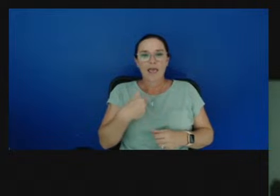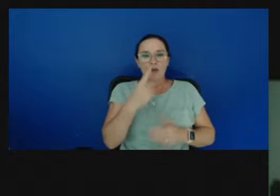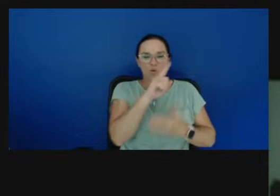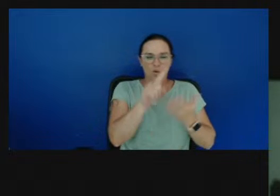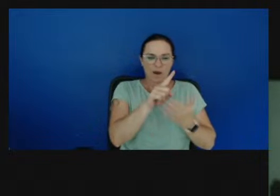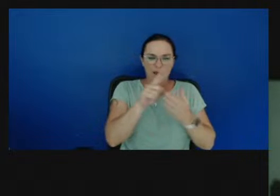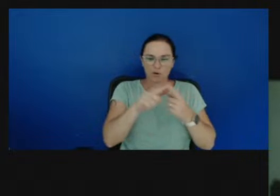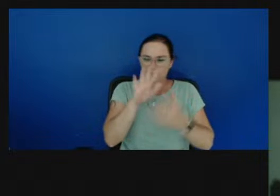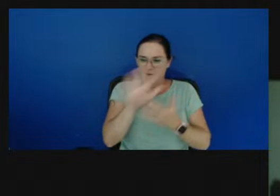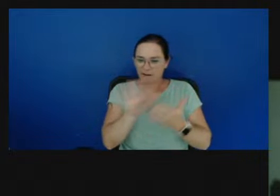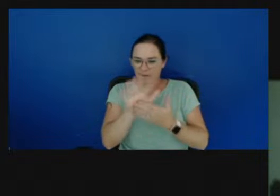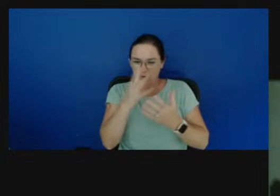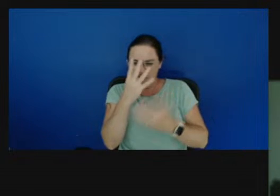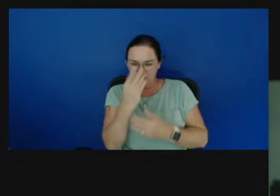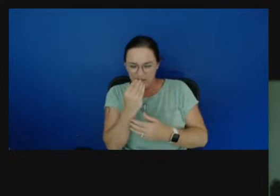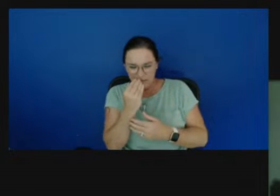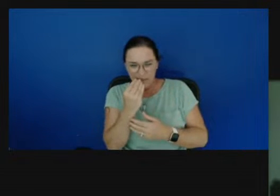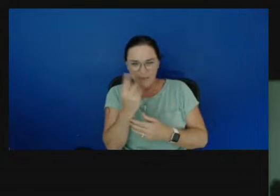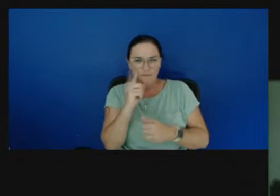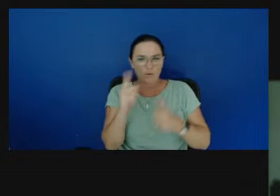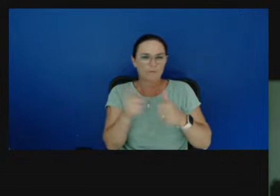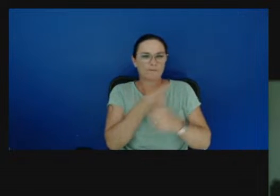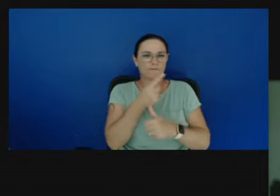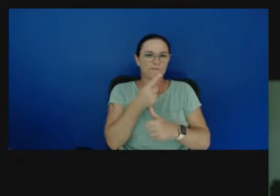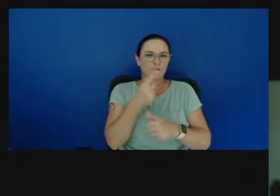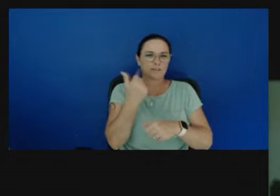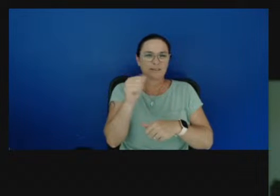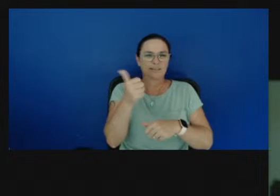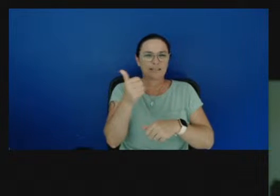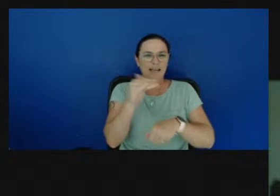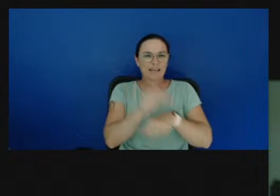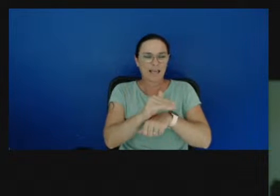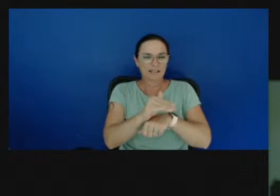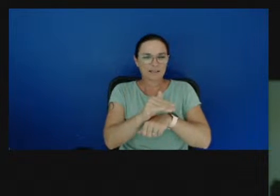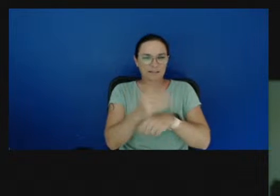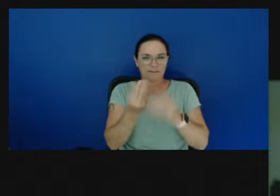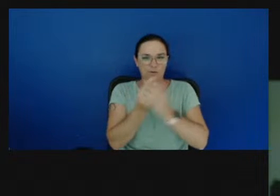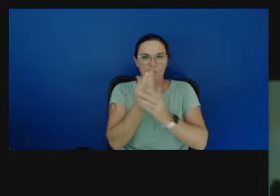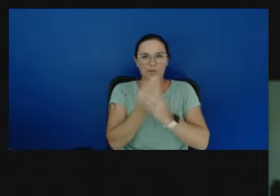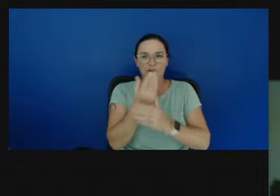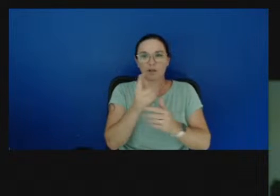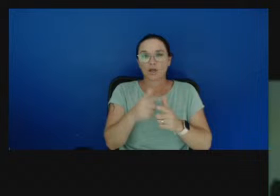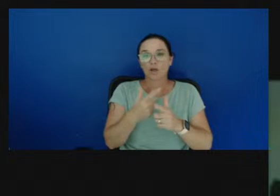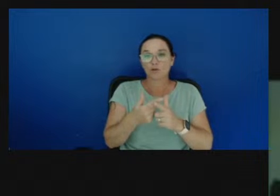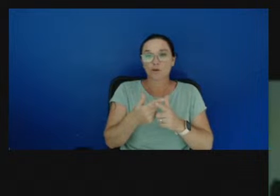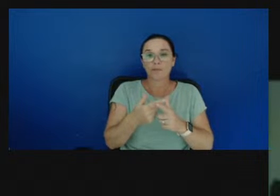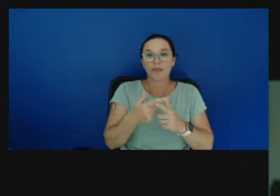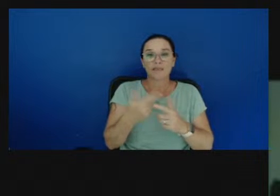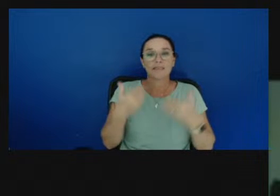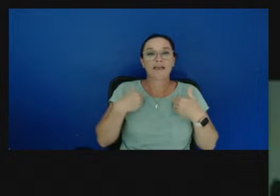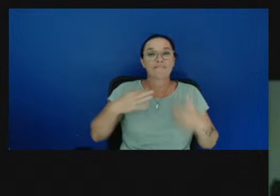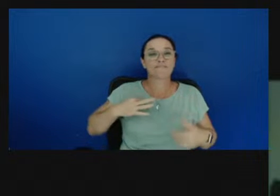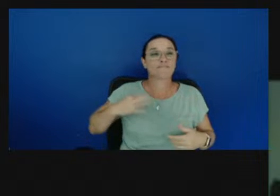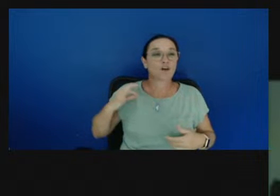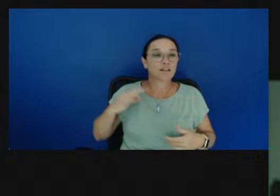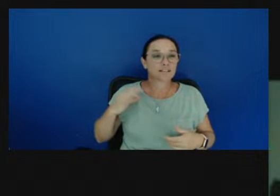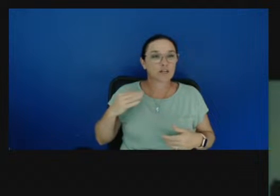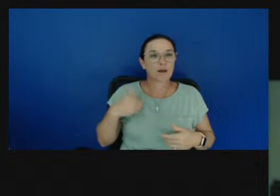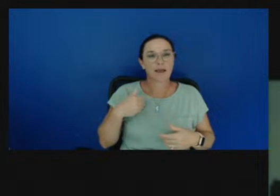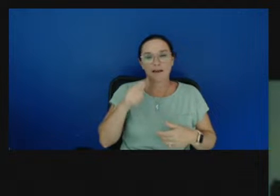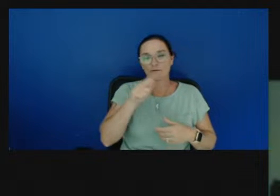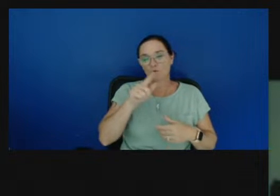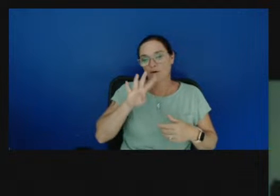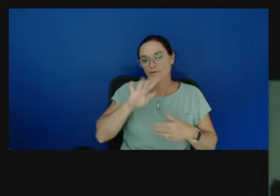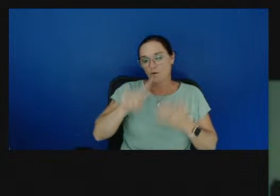sleep each night for the first 10 days of the eruption. So Finch enlisted the help of volunteers to keep a 24-hour-a-day watch on